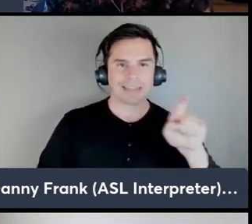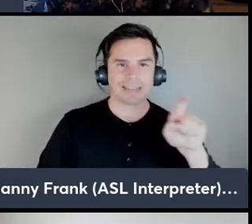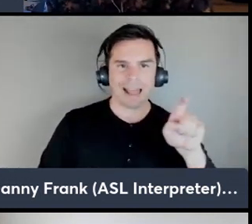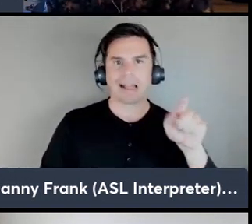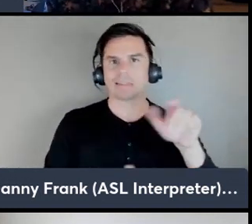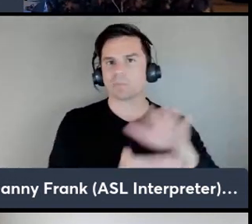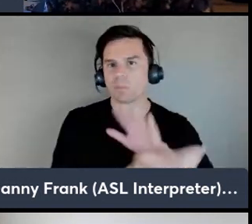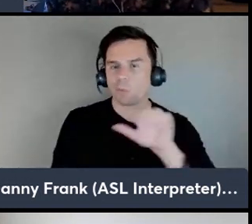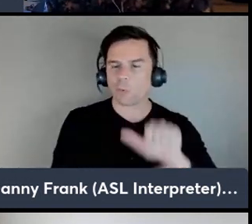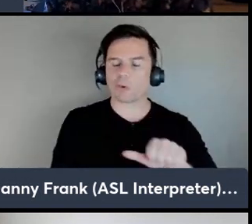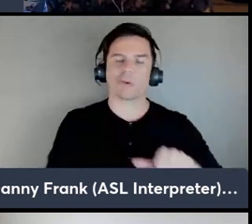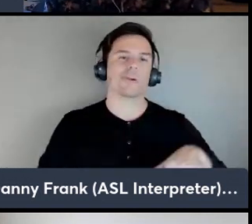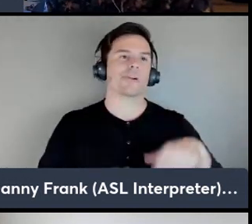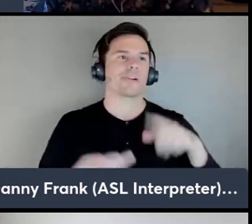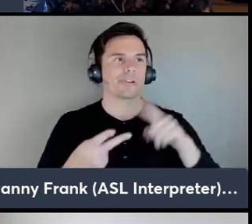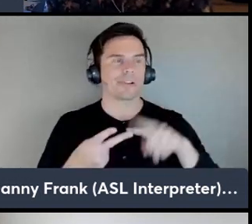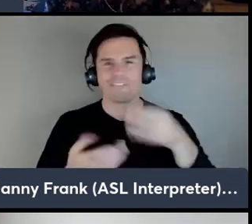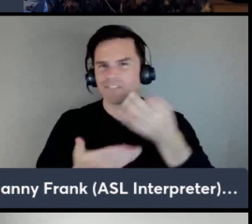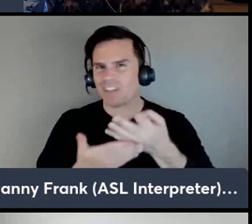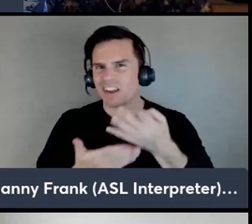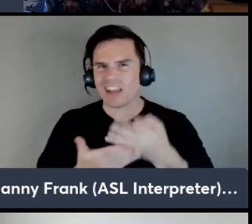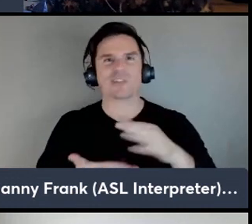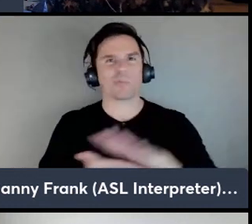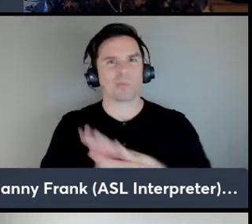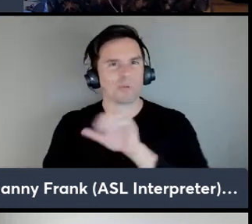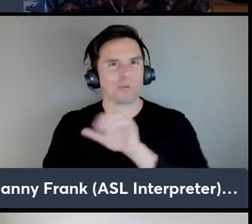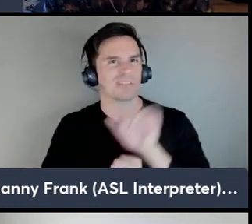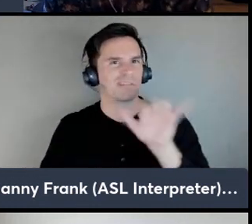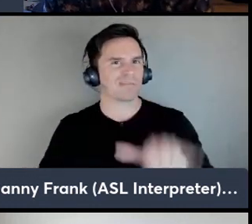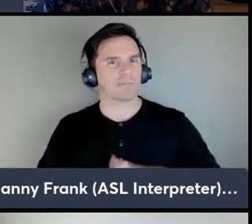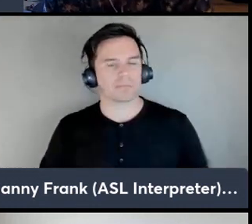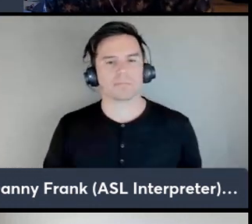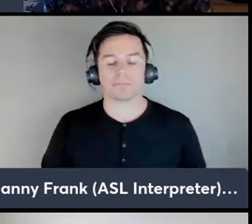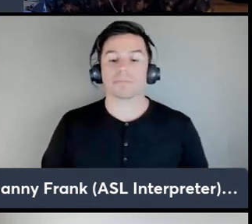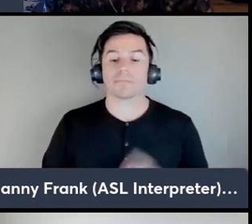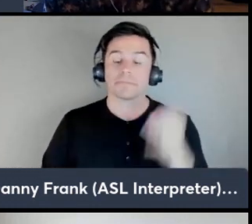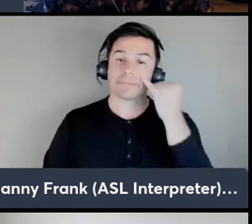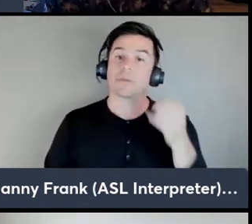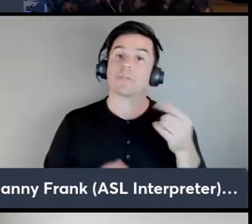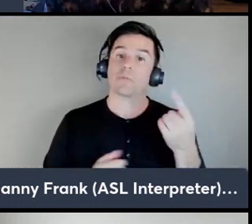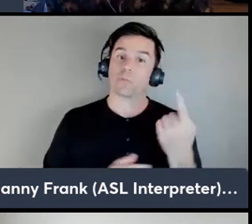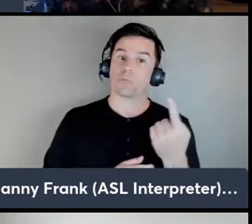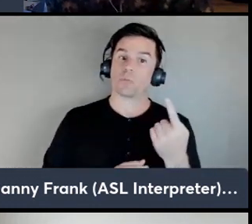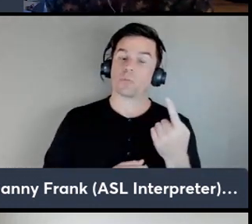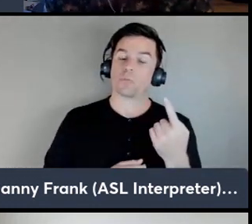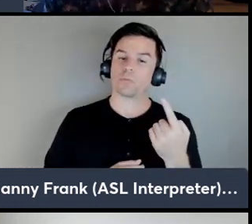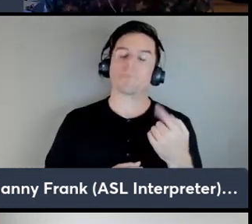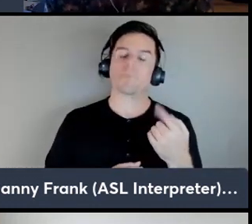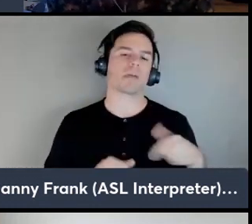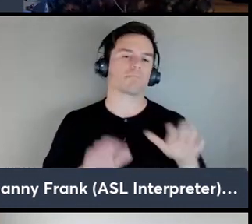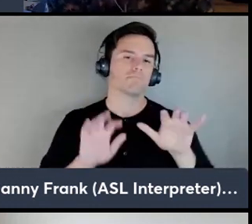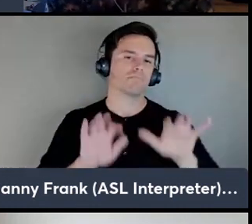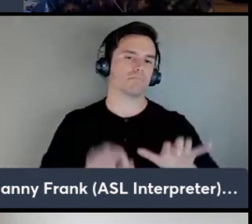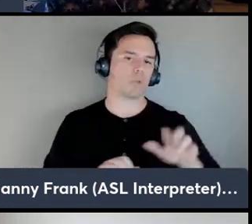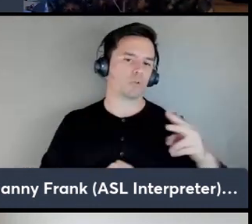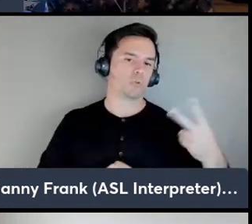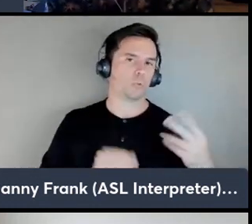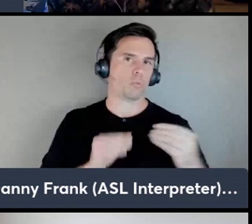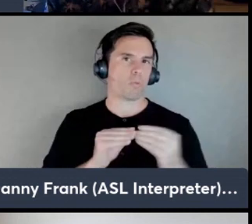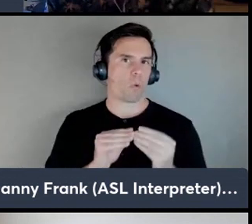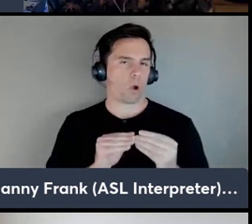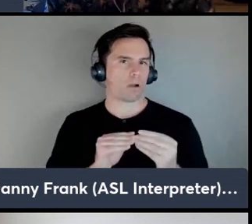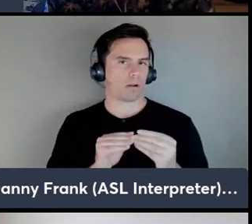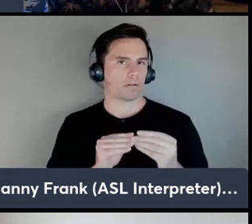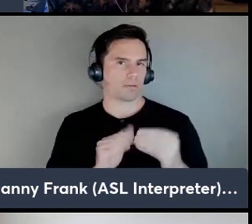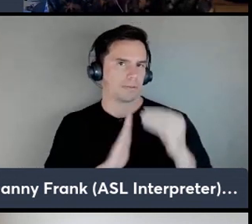so if you go to, so one thing that we could do is I want to insert 2 more documents, and this time I'm going